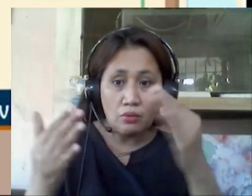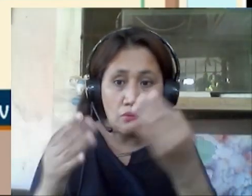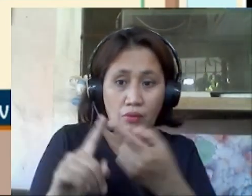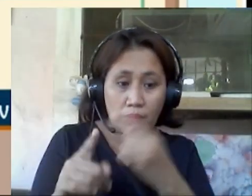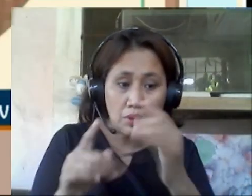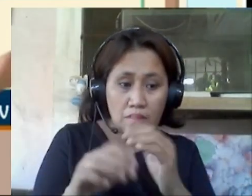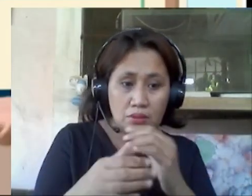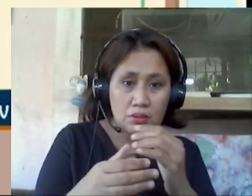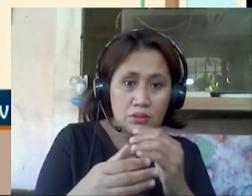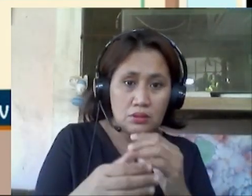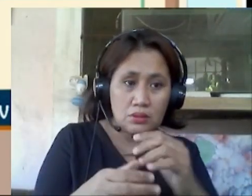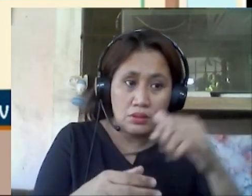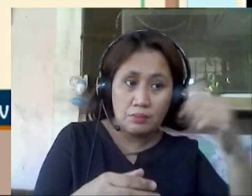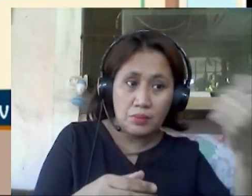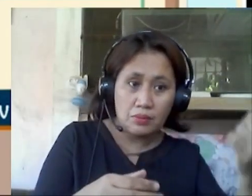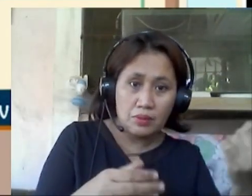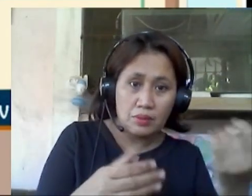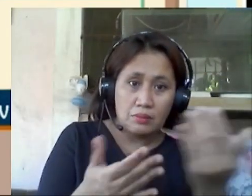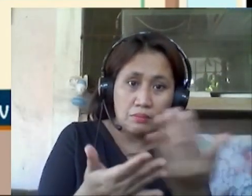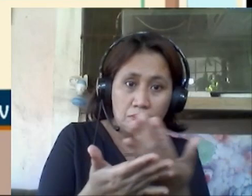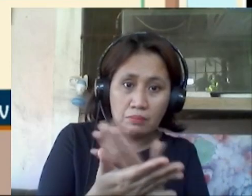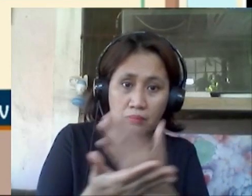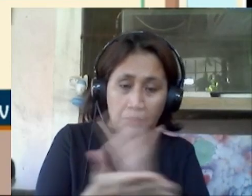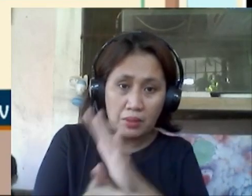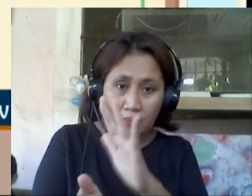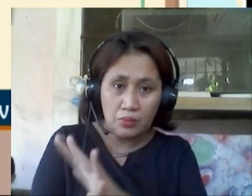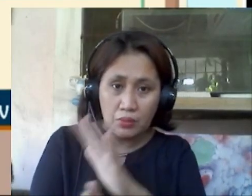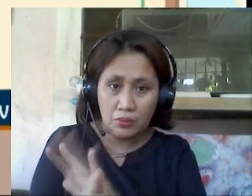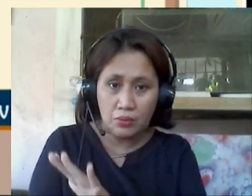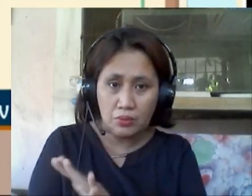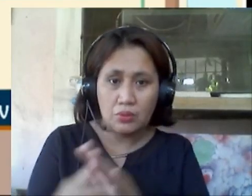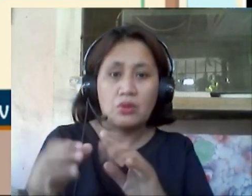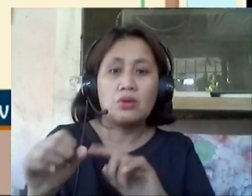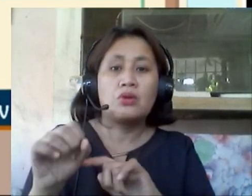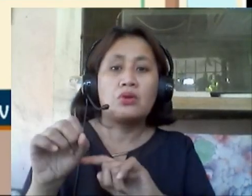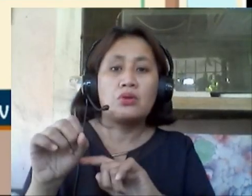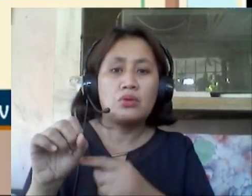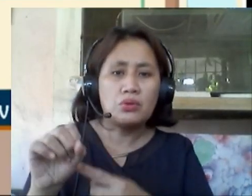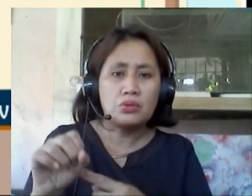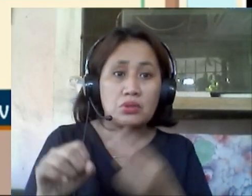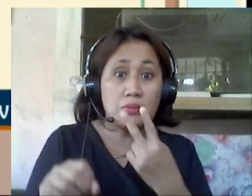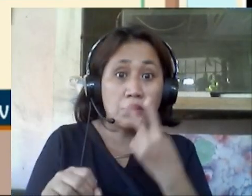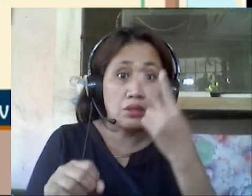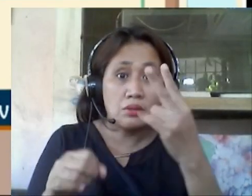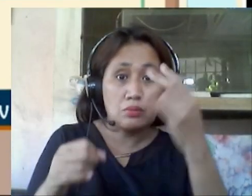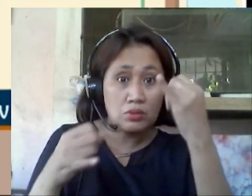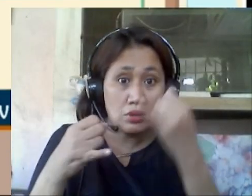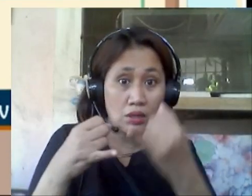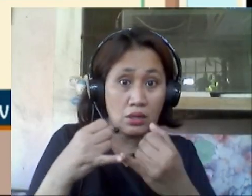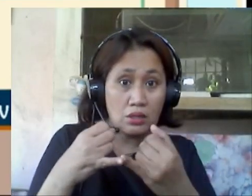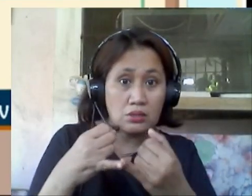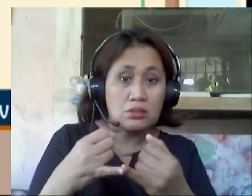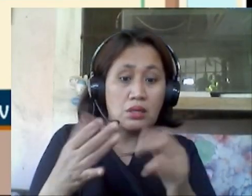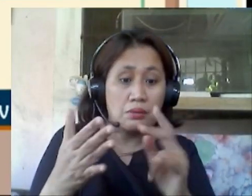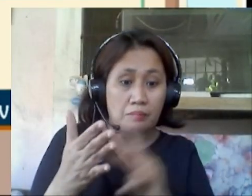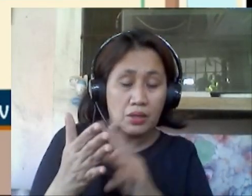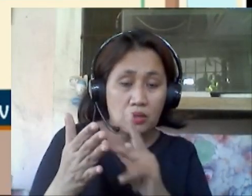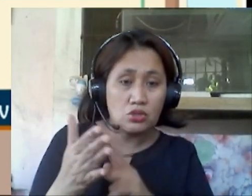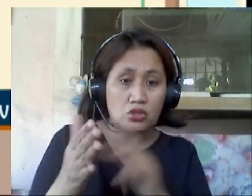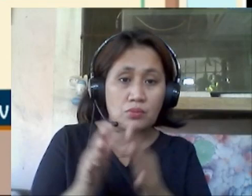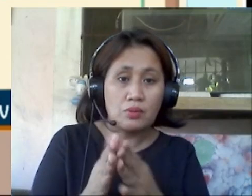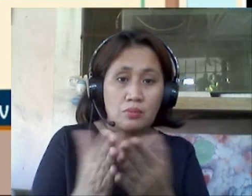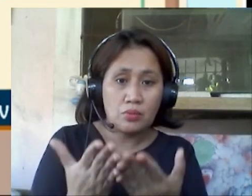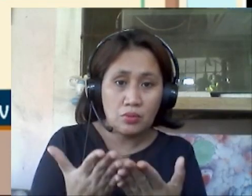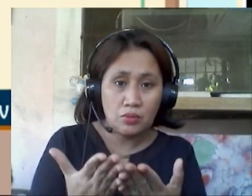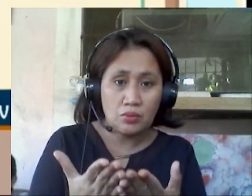paper. Usually, citing sources is found in the latter part of a book. This page is what we call as